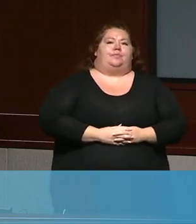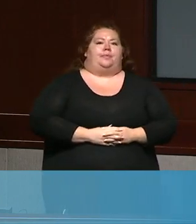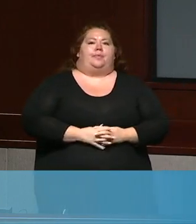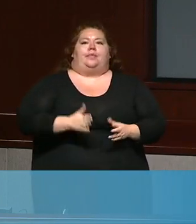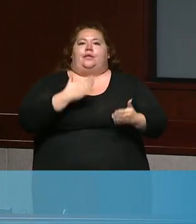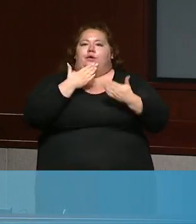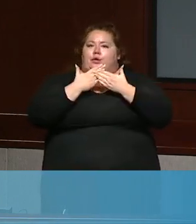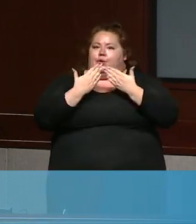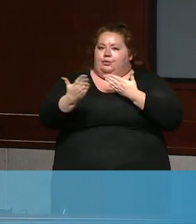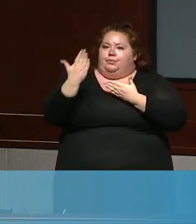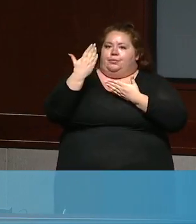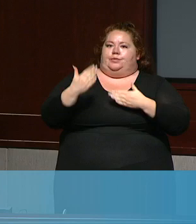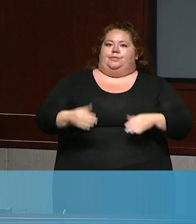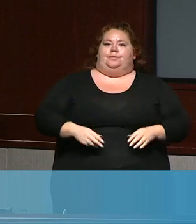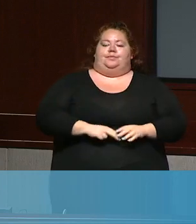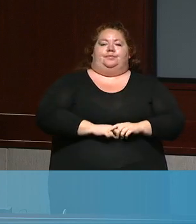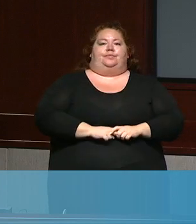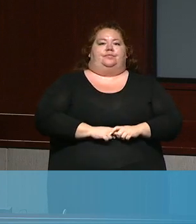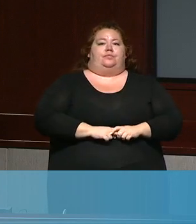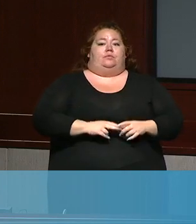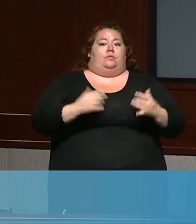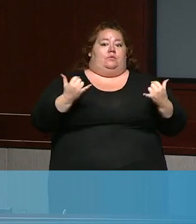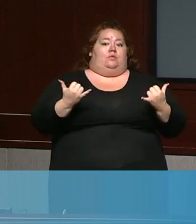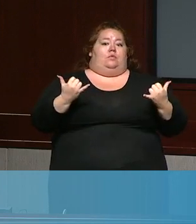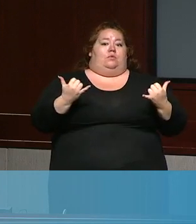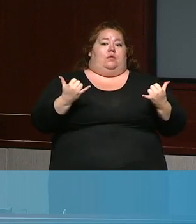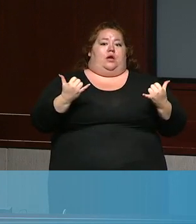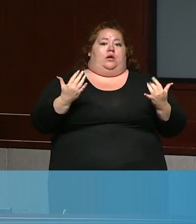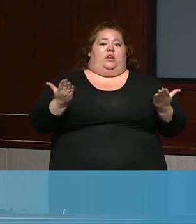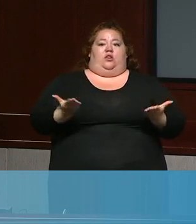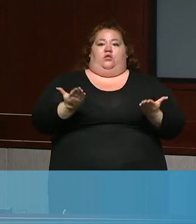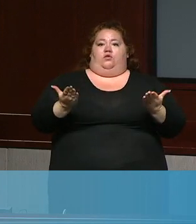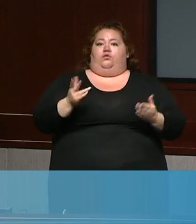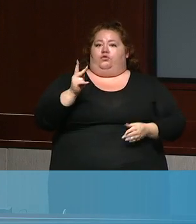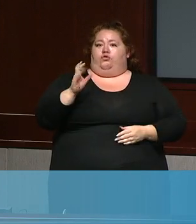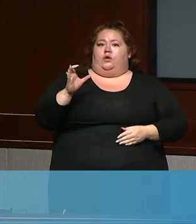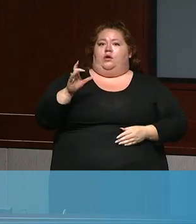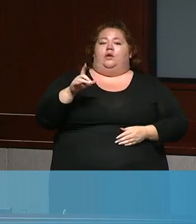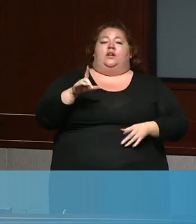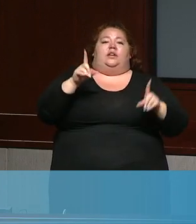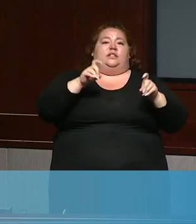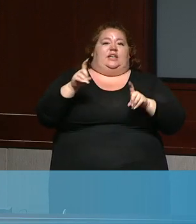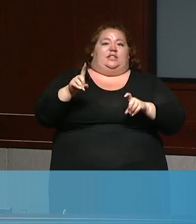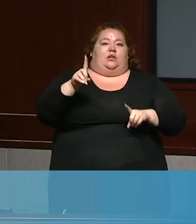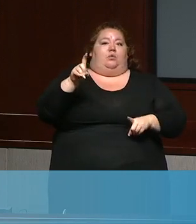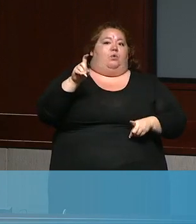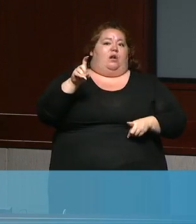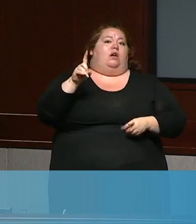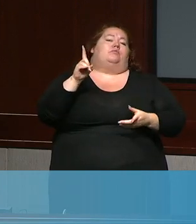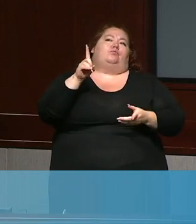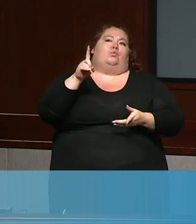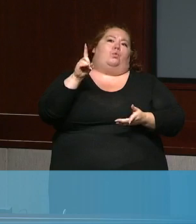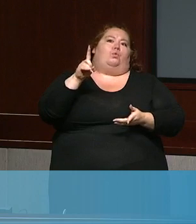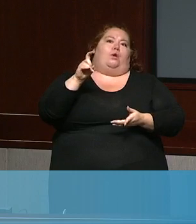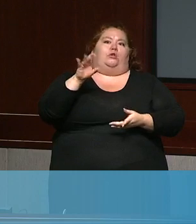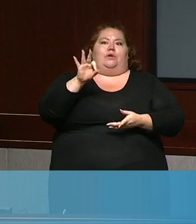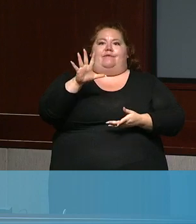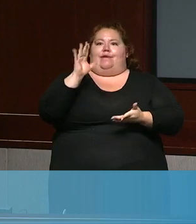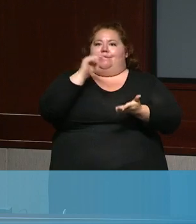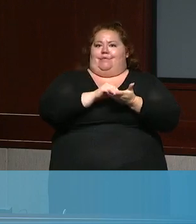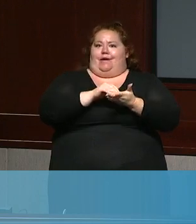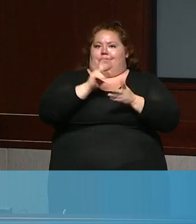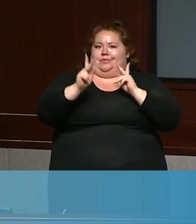Good morning. Today in Kern County, we've tested 195,000 people for COVID-19 to